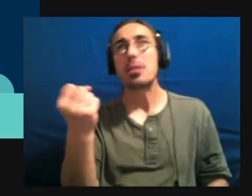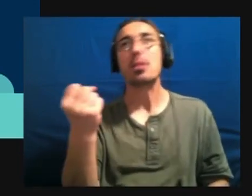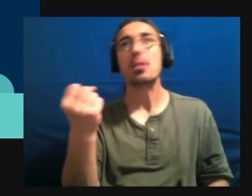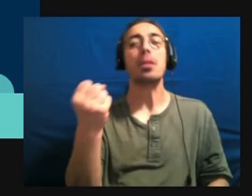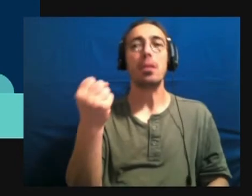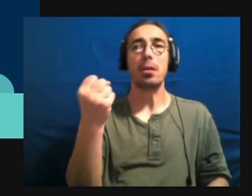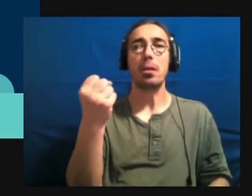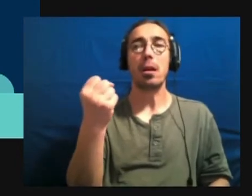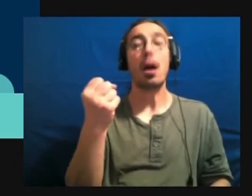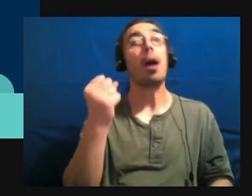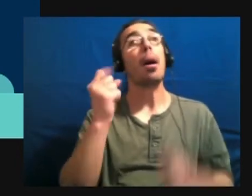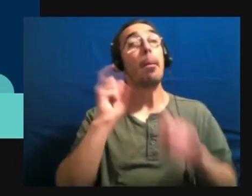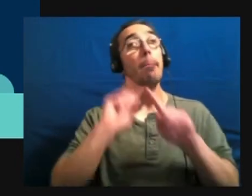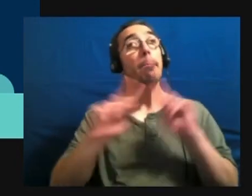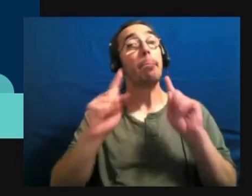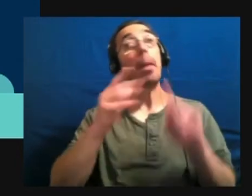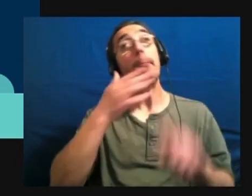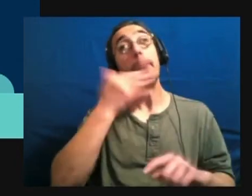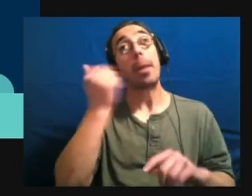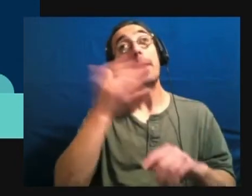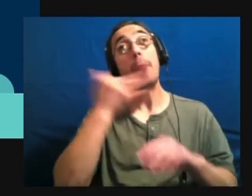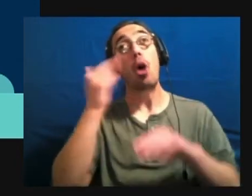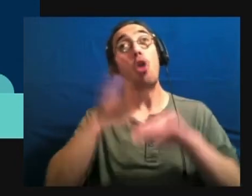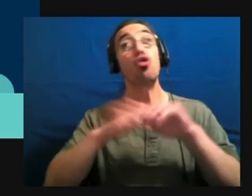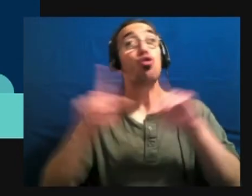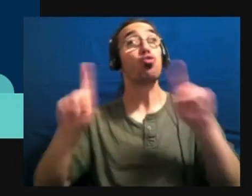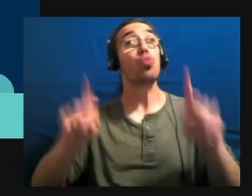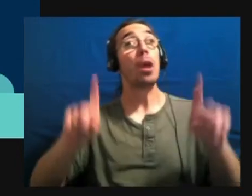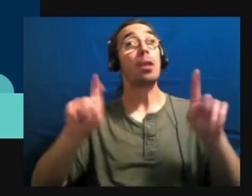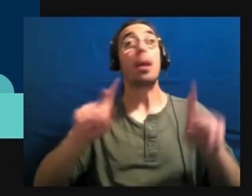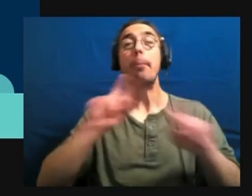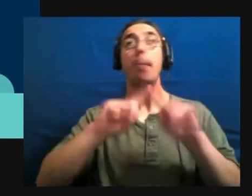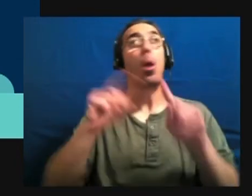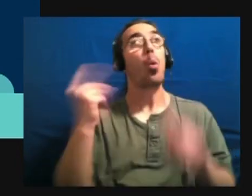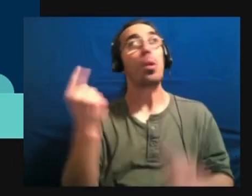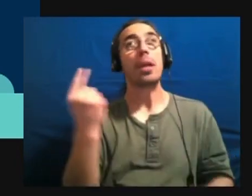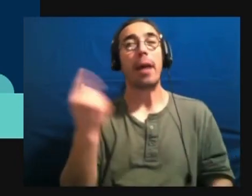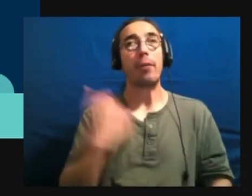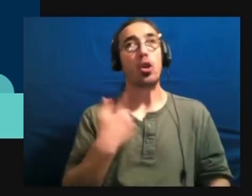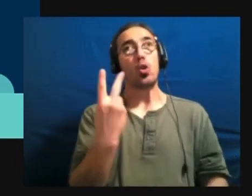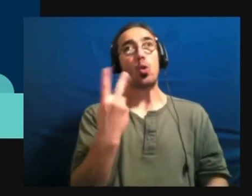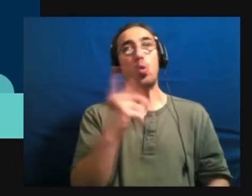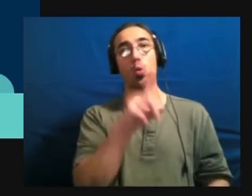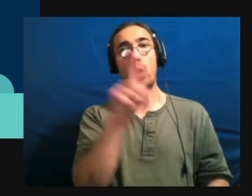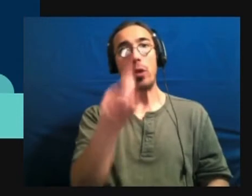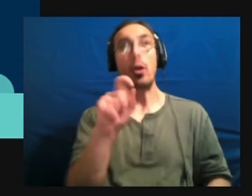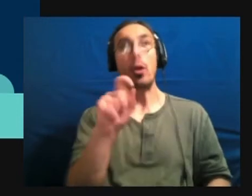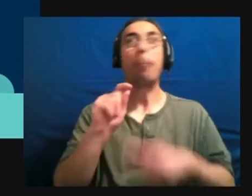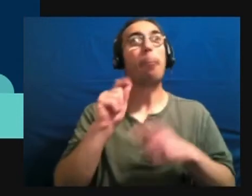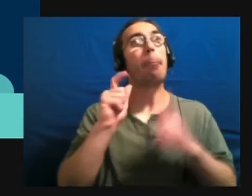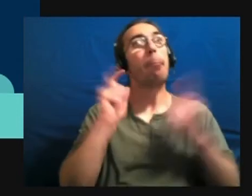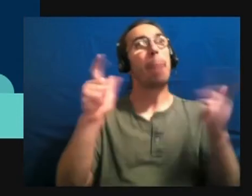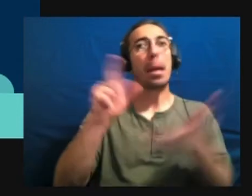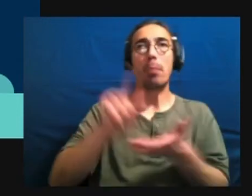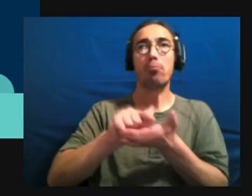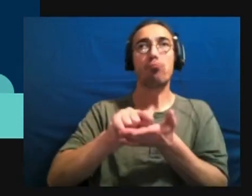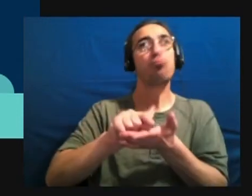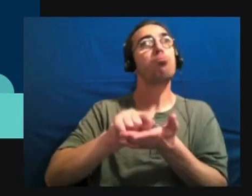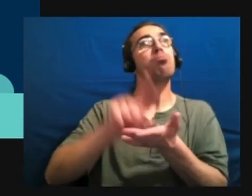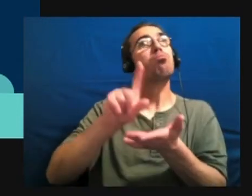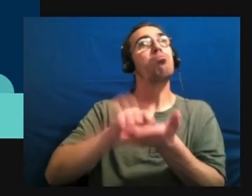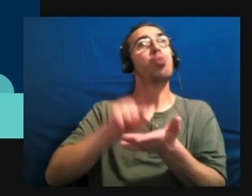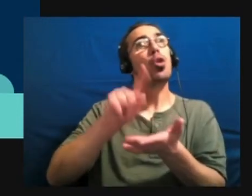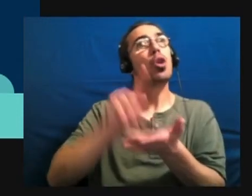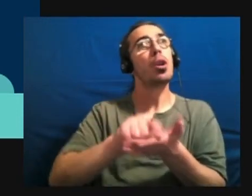But I did better on those tests, but they only had 2 questions and they were huge font, like maybe 16, 20,